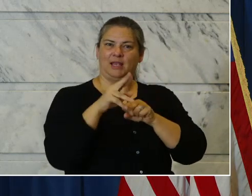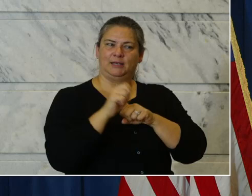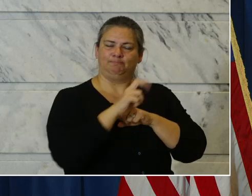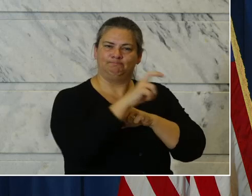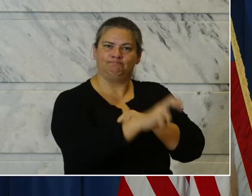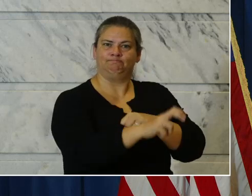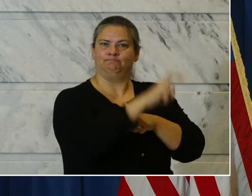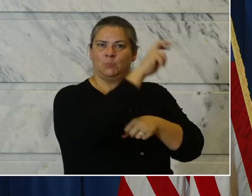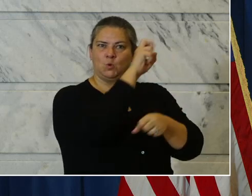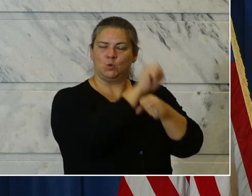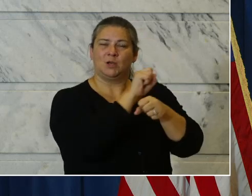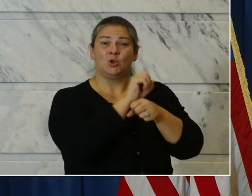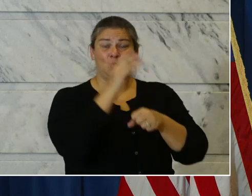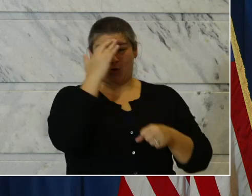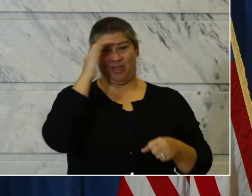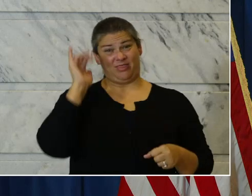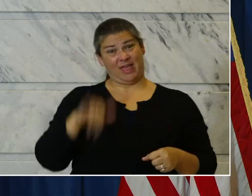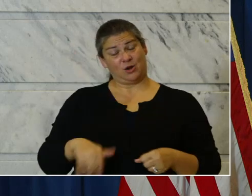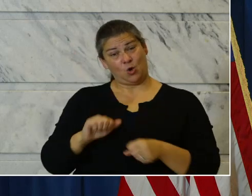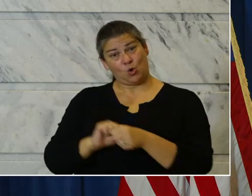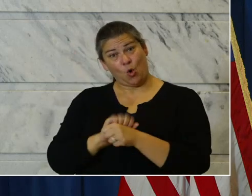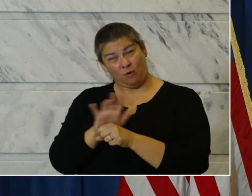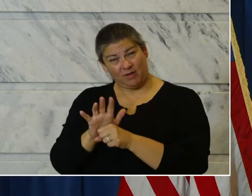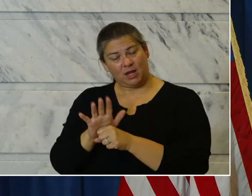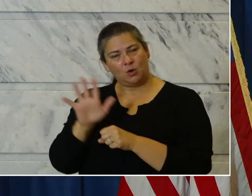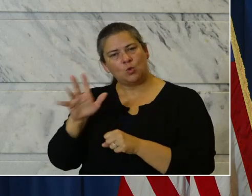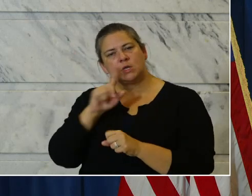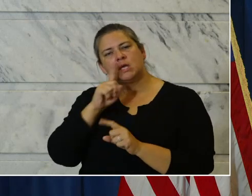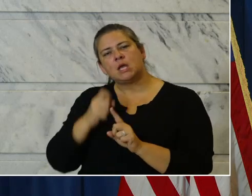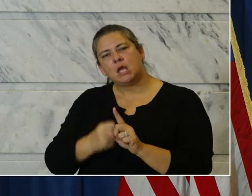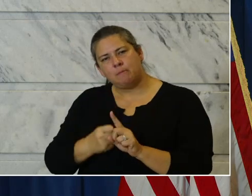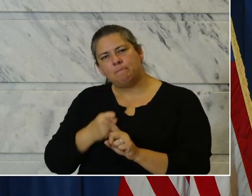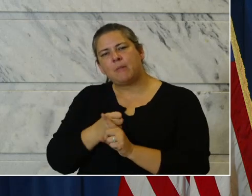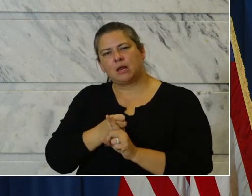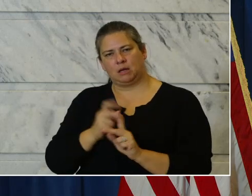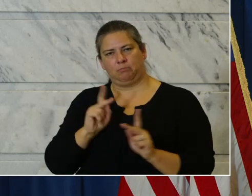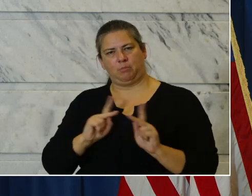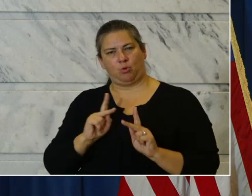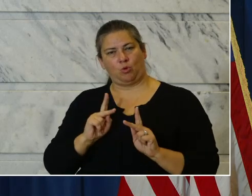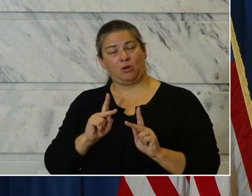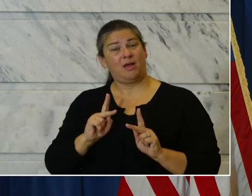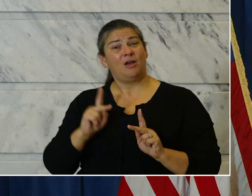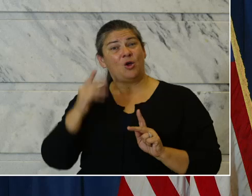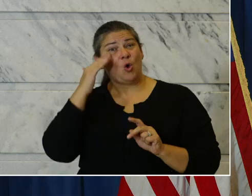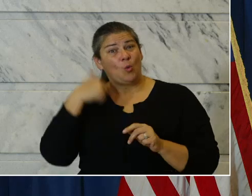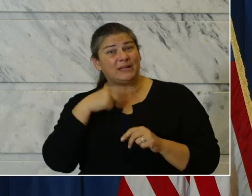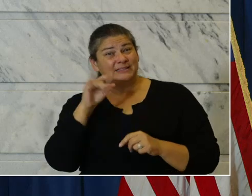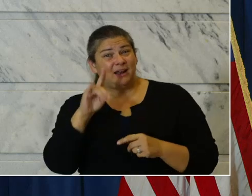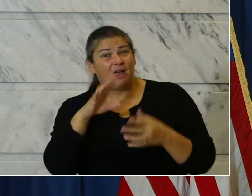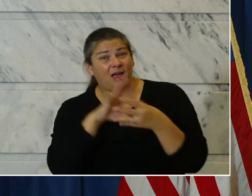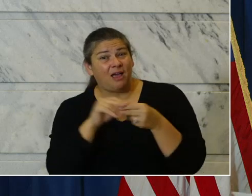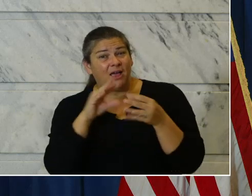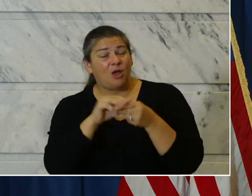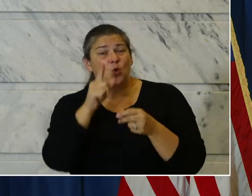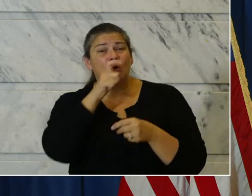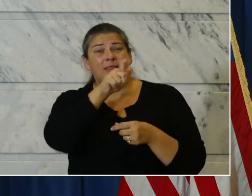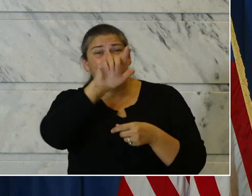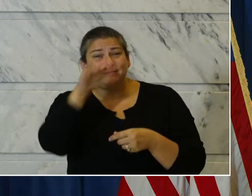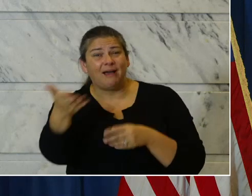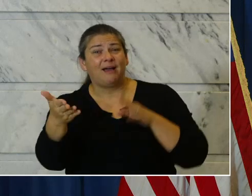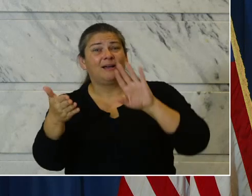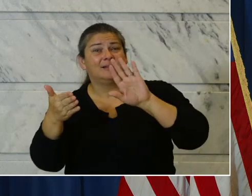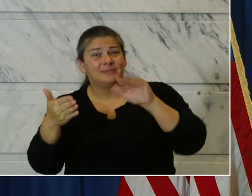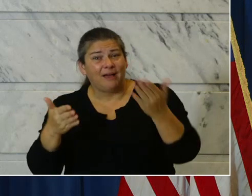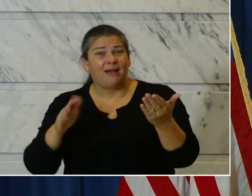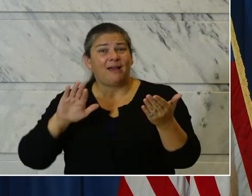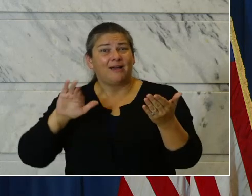impacts people, and we've announced a lot of additional deaths today, and clearly those families have felt the severe brunt of this